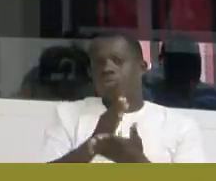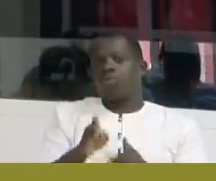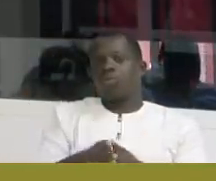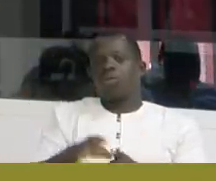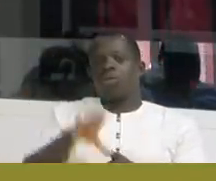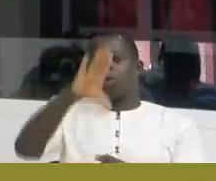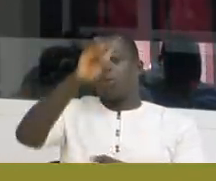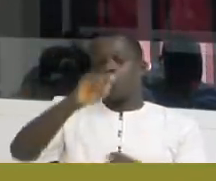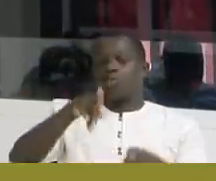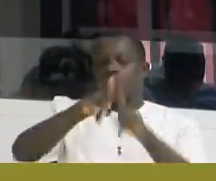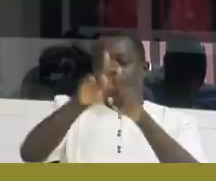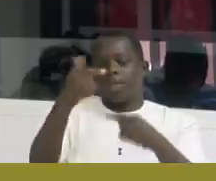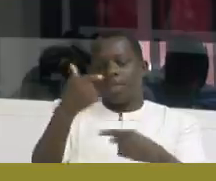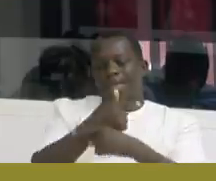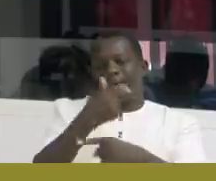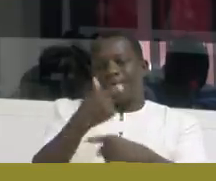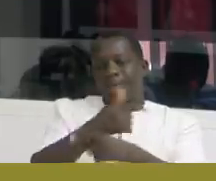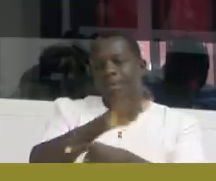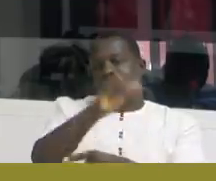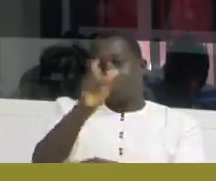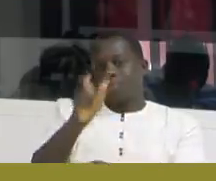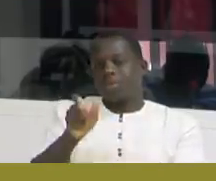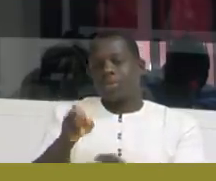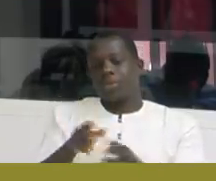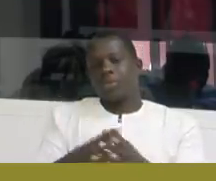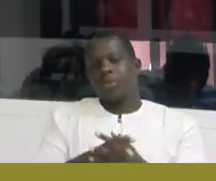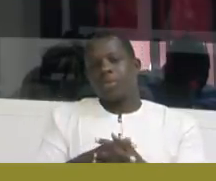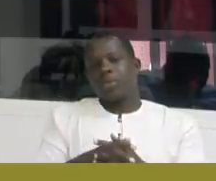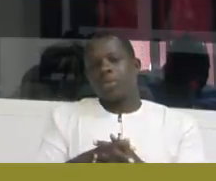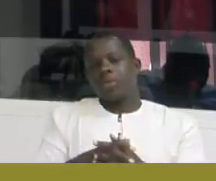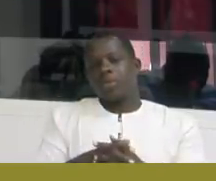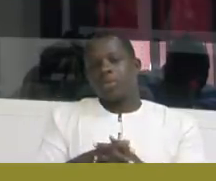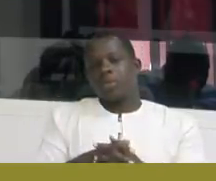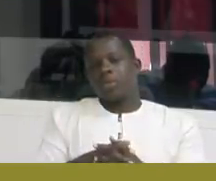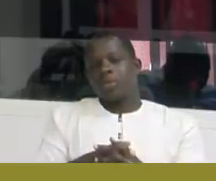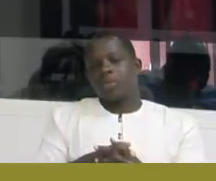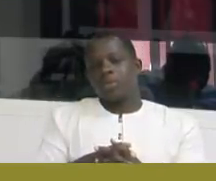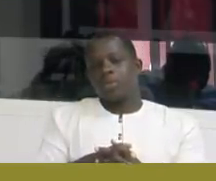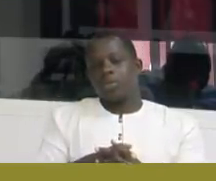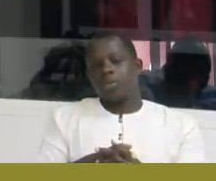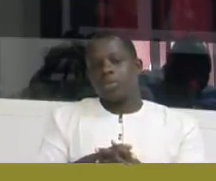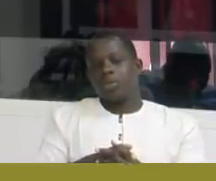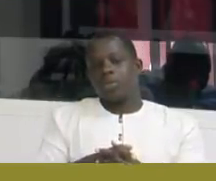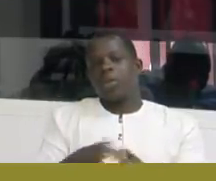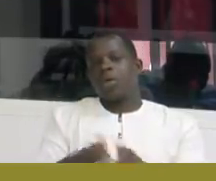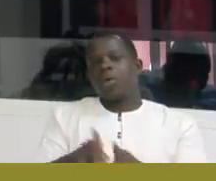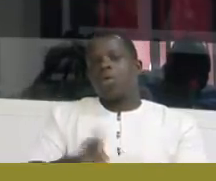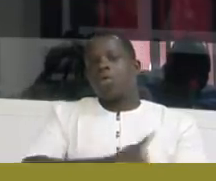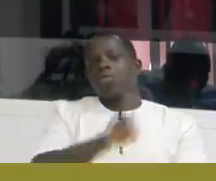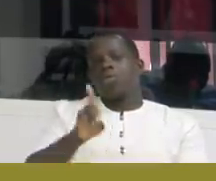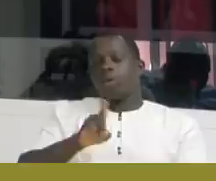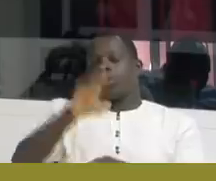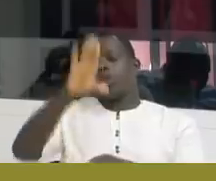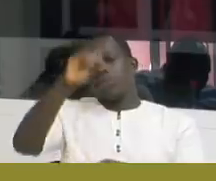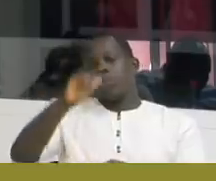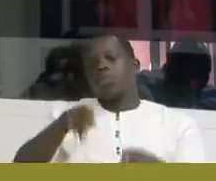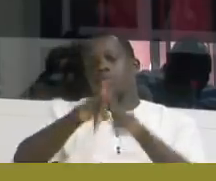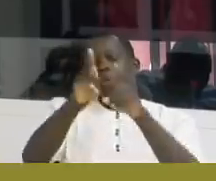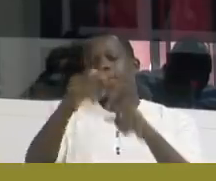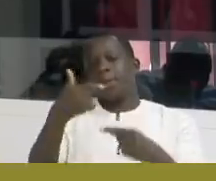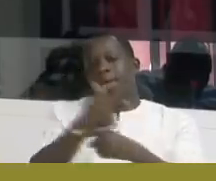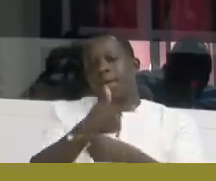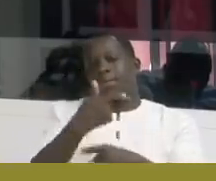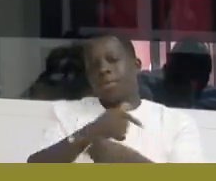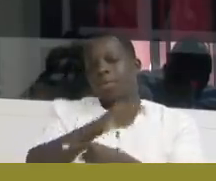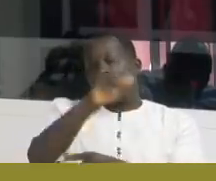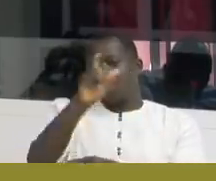with civilians. The transcript reads, we were doing with civilians. So that must be a mistake. It